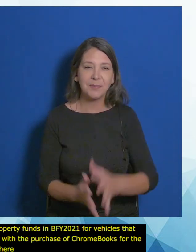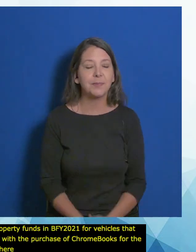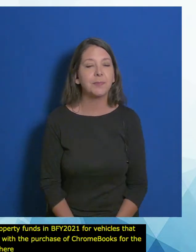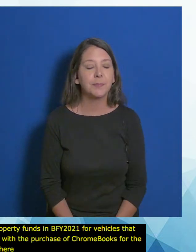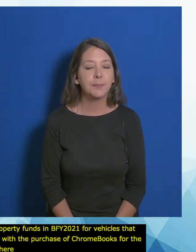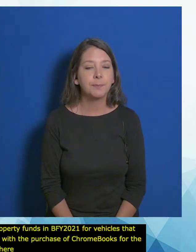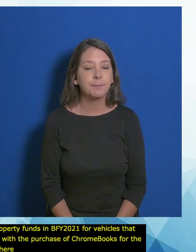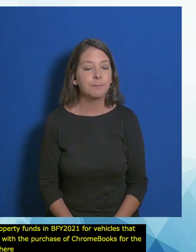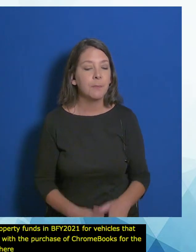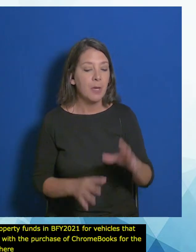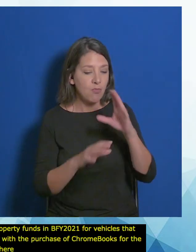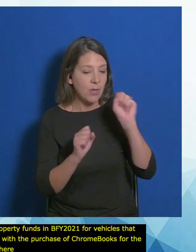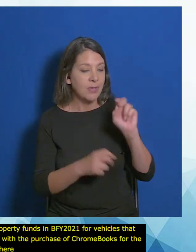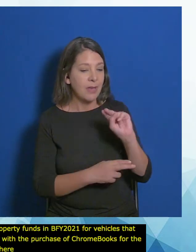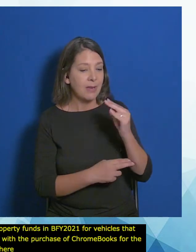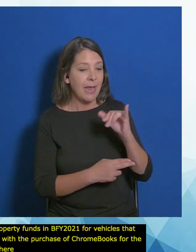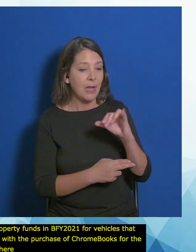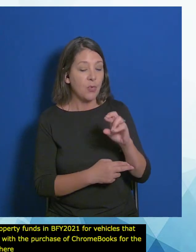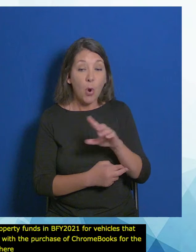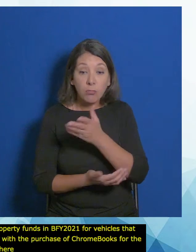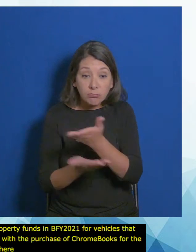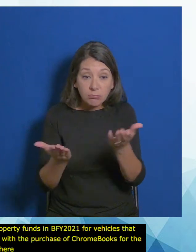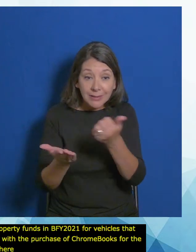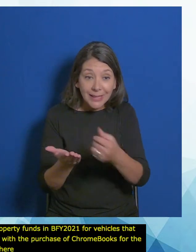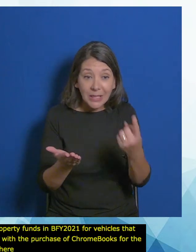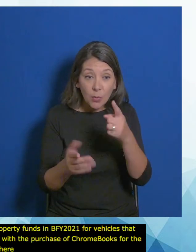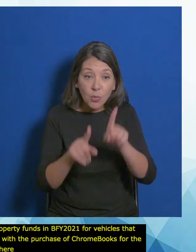Thank you. Are there any questions?